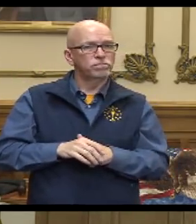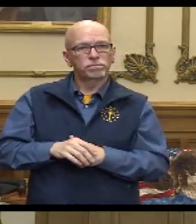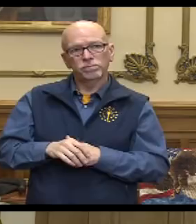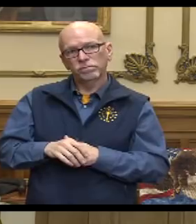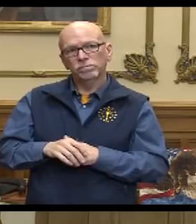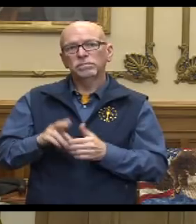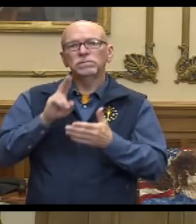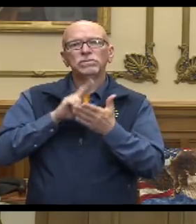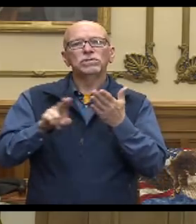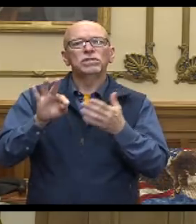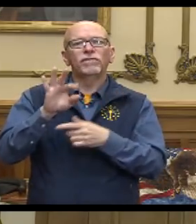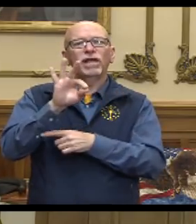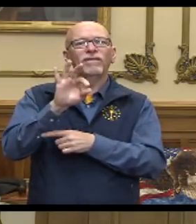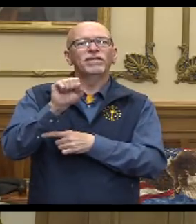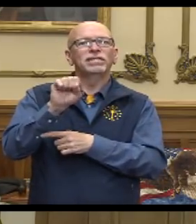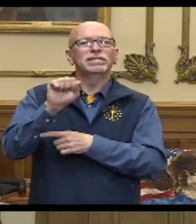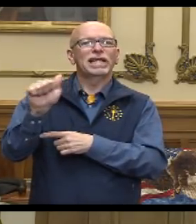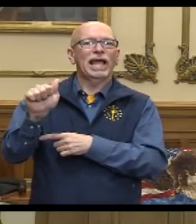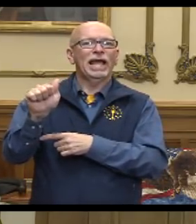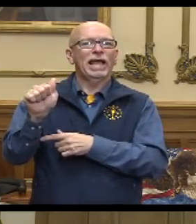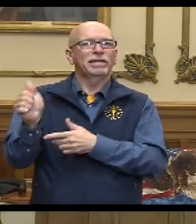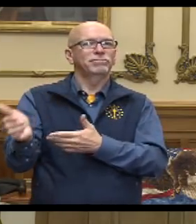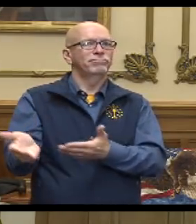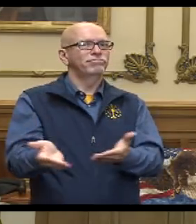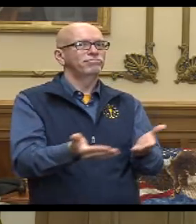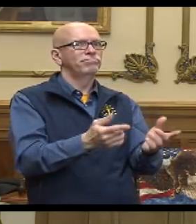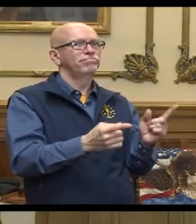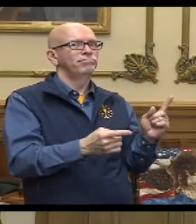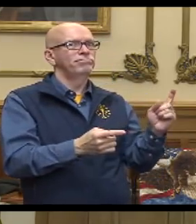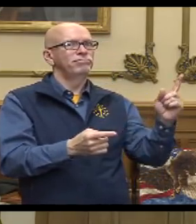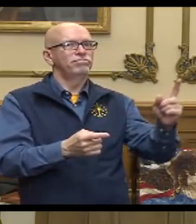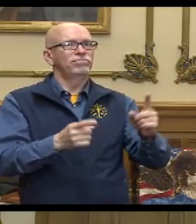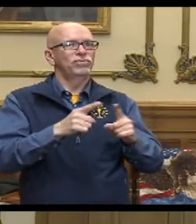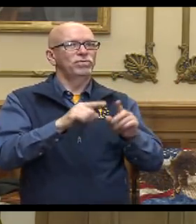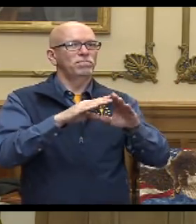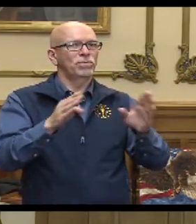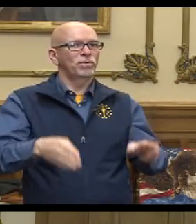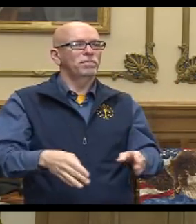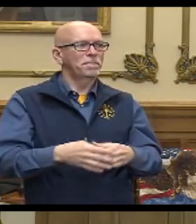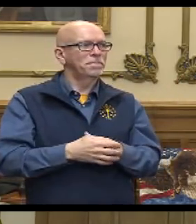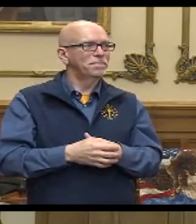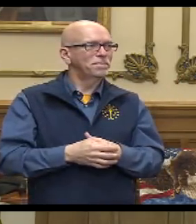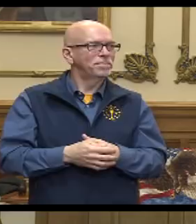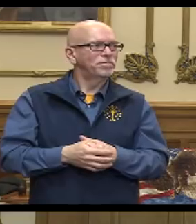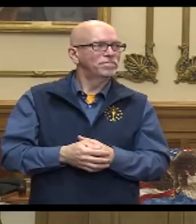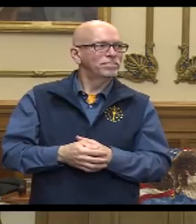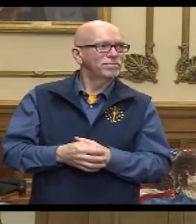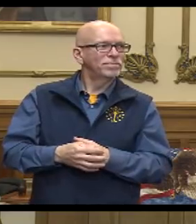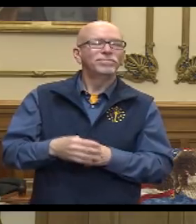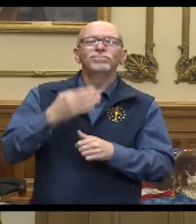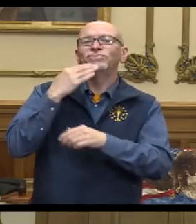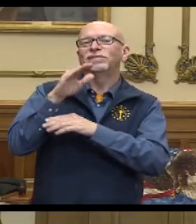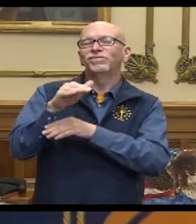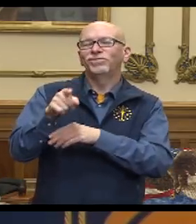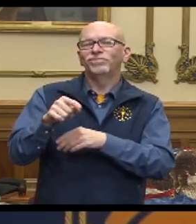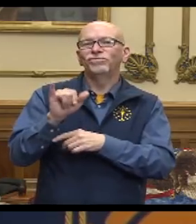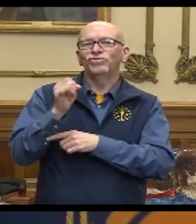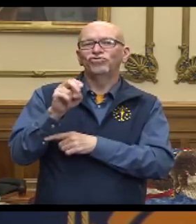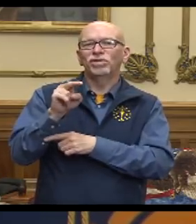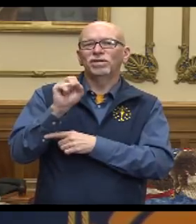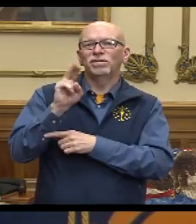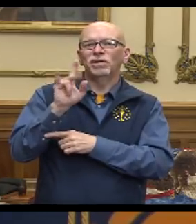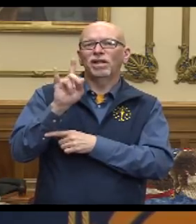The Secretary of FSSA is making her way to the podium to address this directly. Good afternoon, Jen